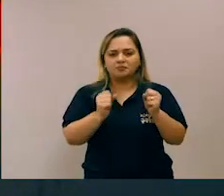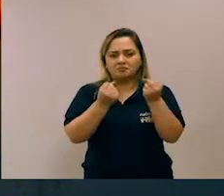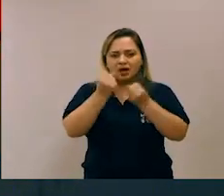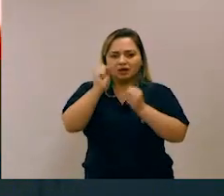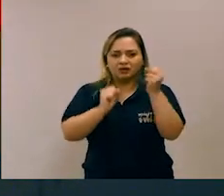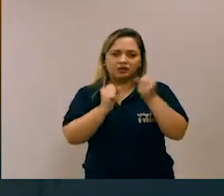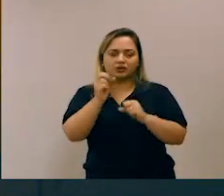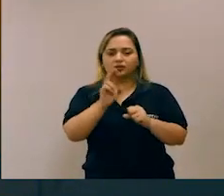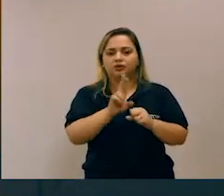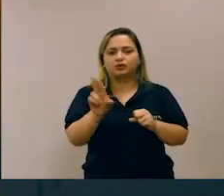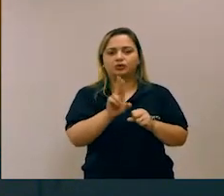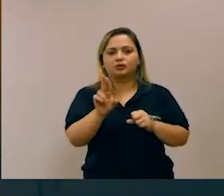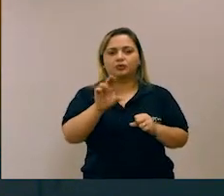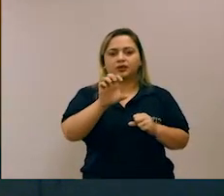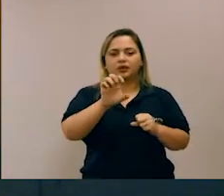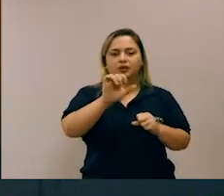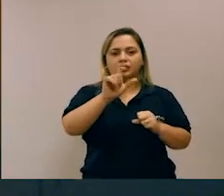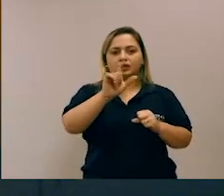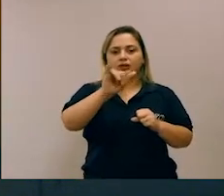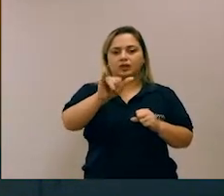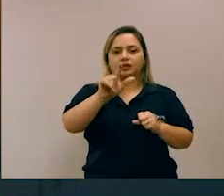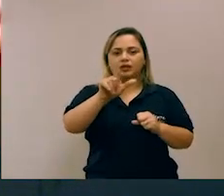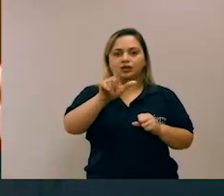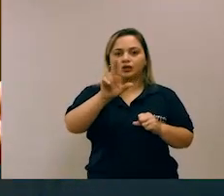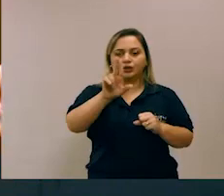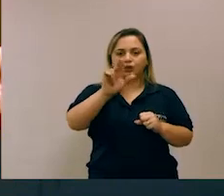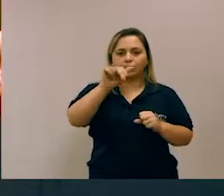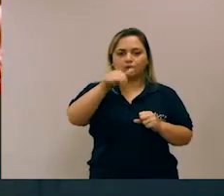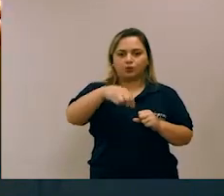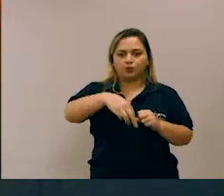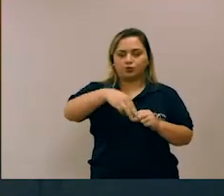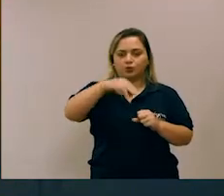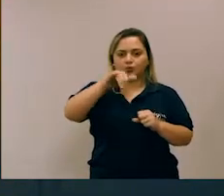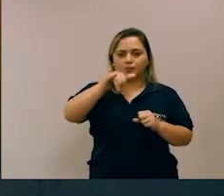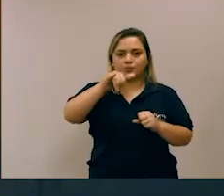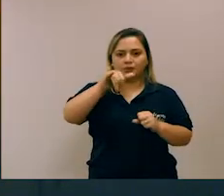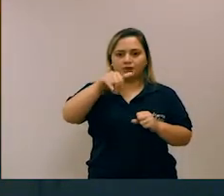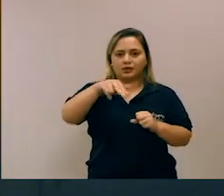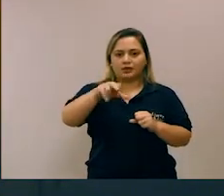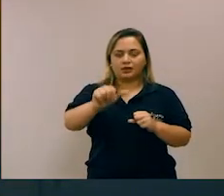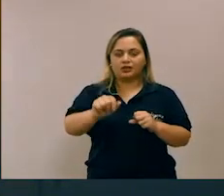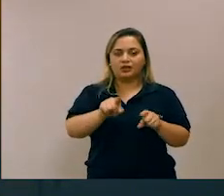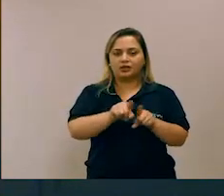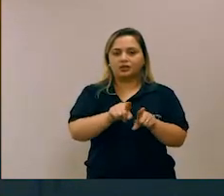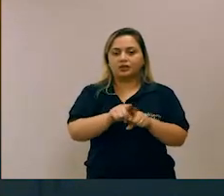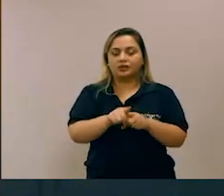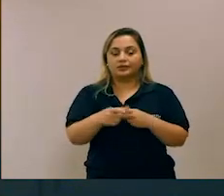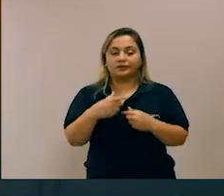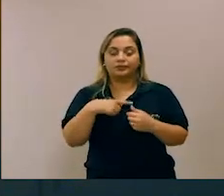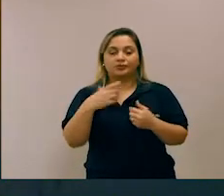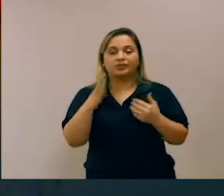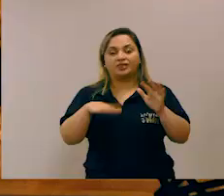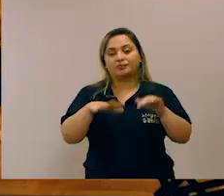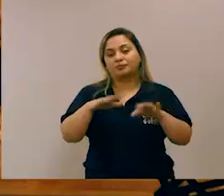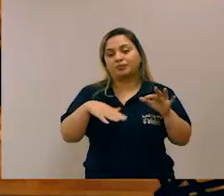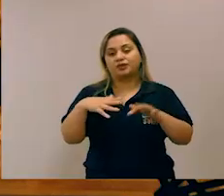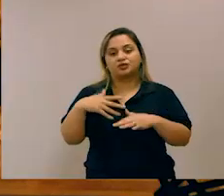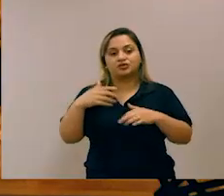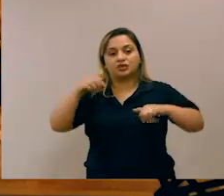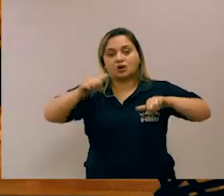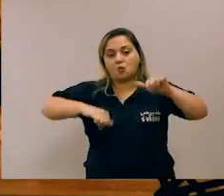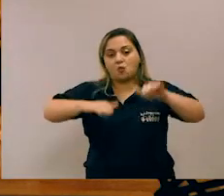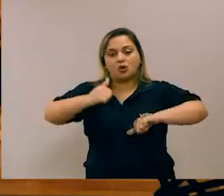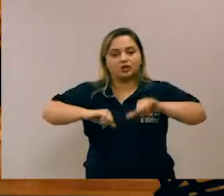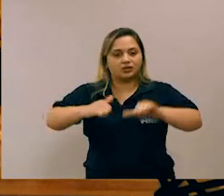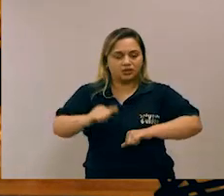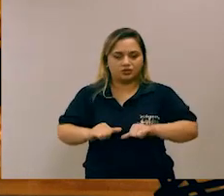So we can use an equipment called Lumina to be able to identify these body parts by